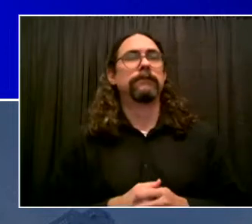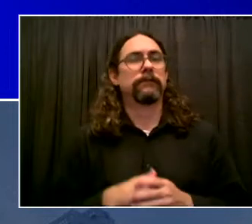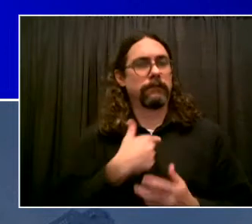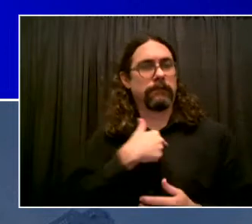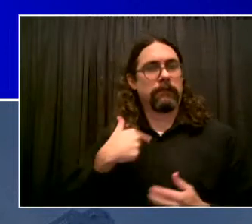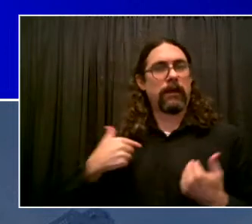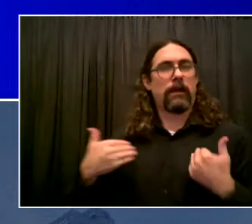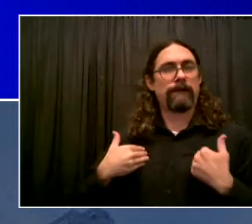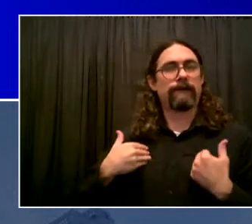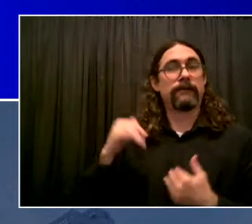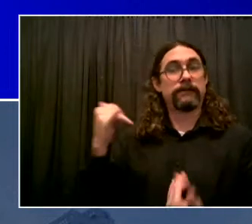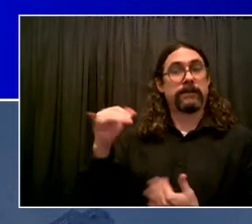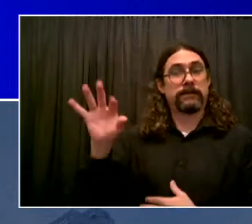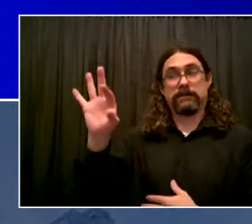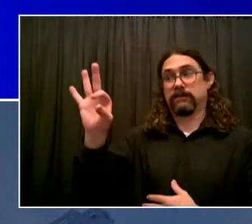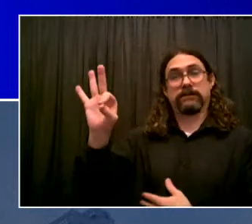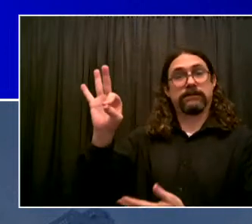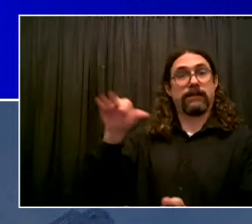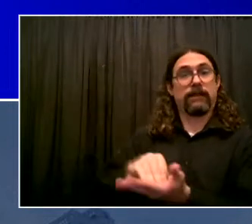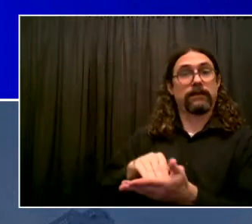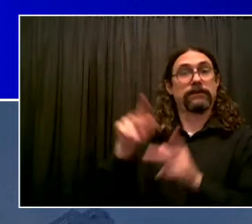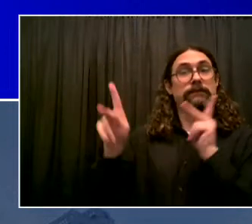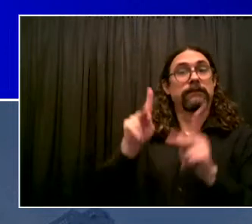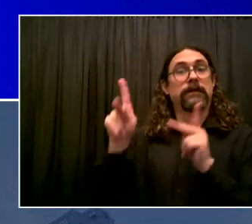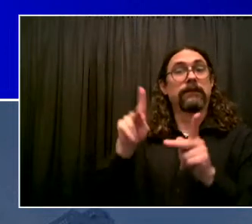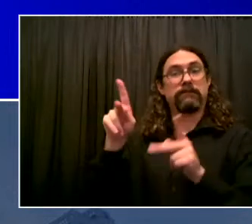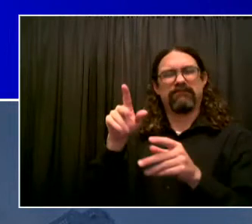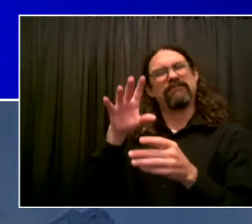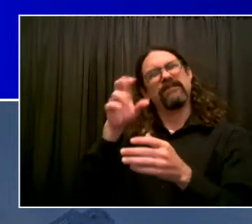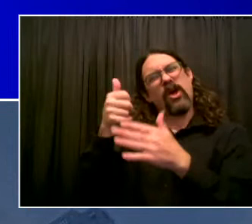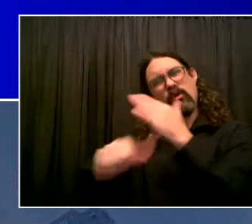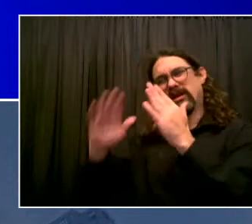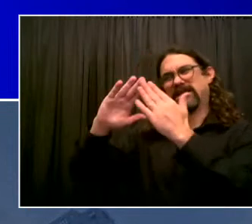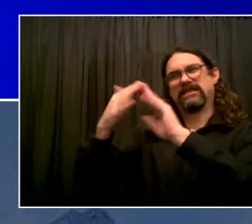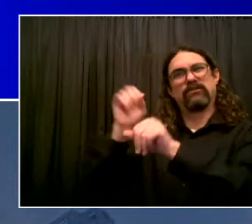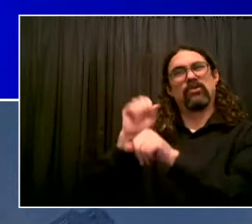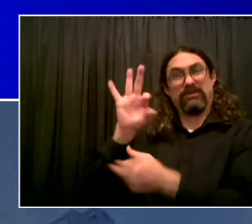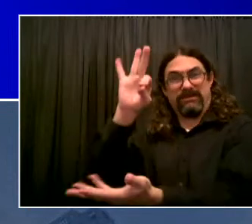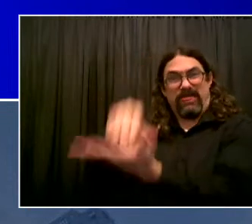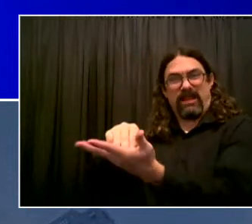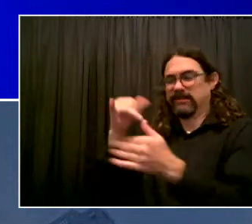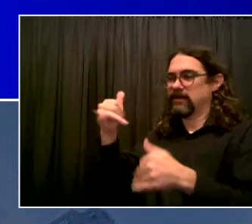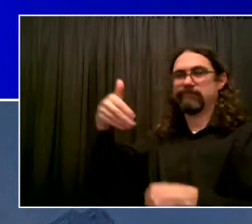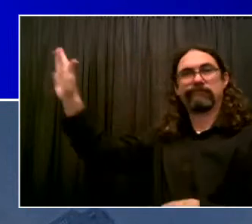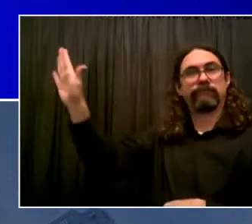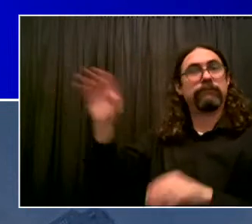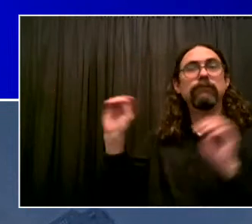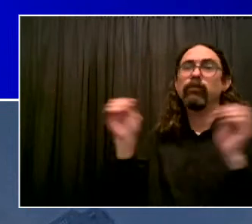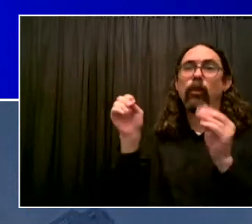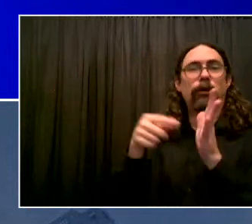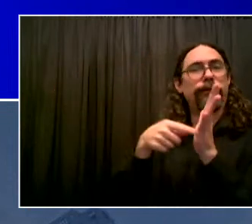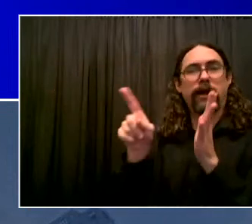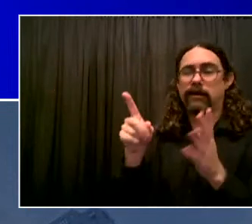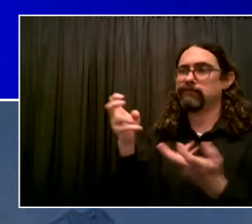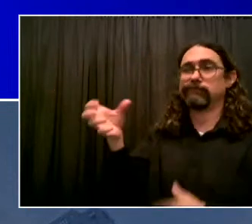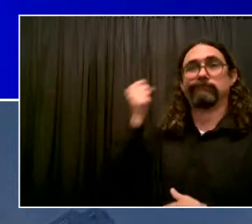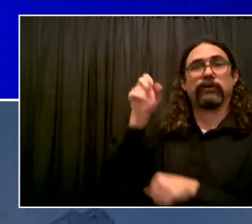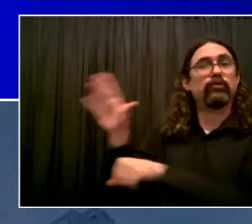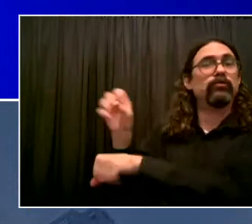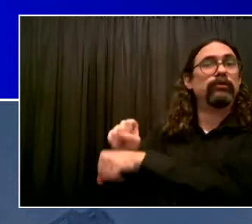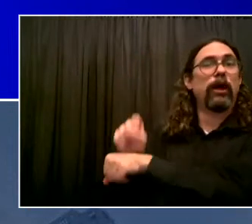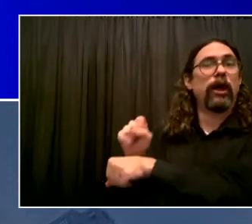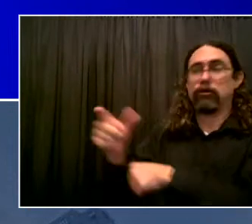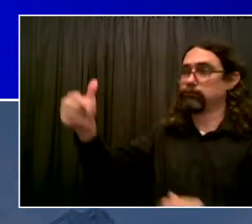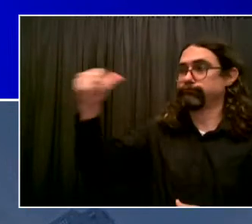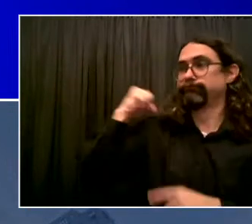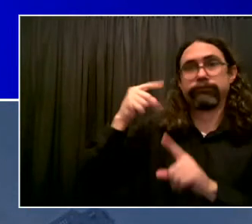employees in leave without pay status at this moment, out of a workforce of almost 400,000. So that's less